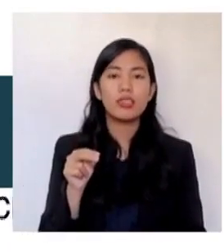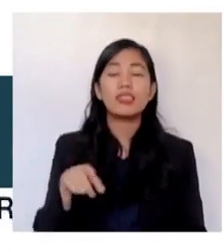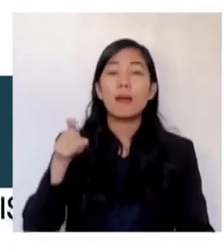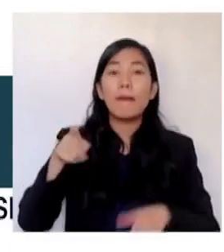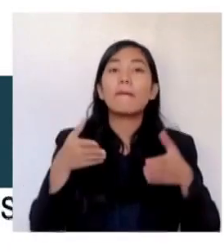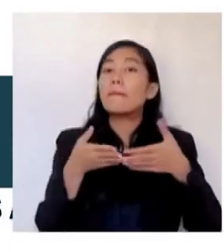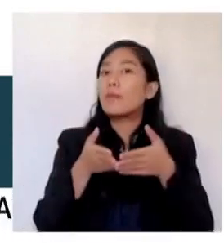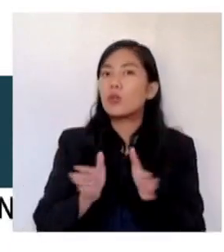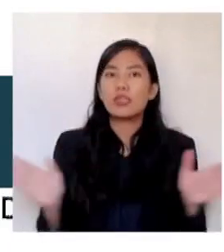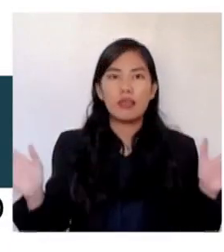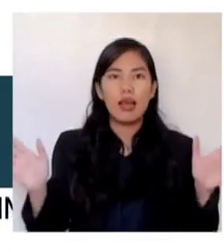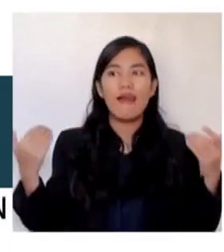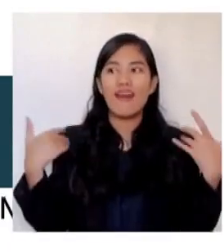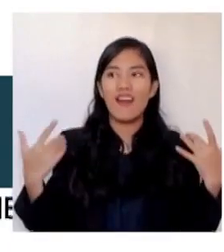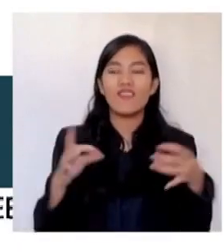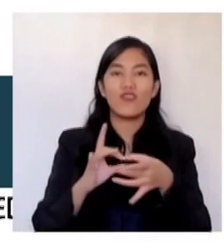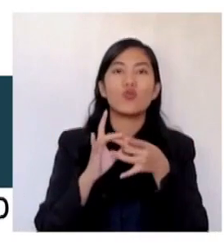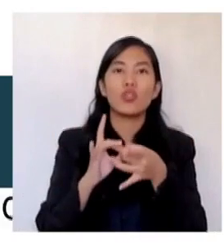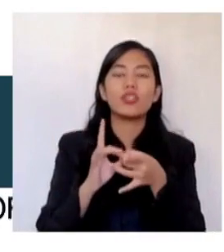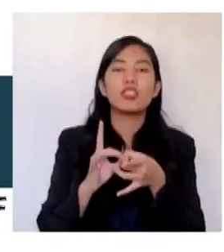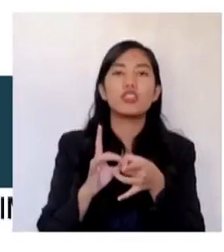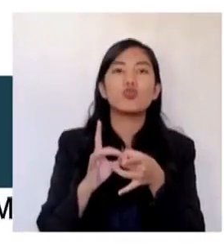broader relationship and our broader